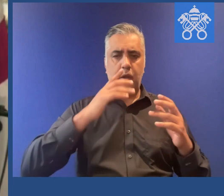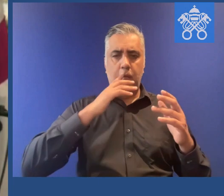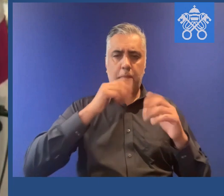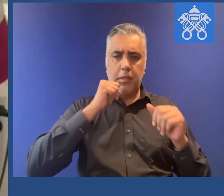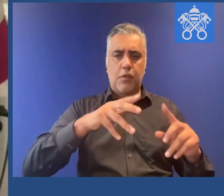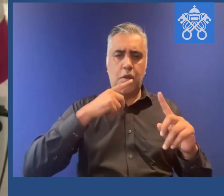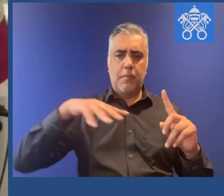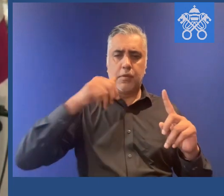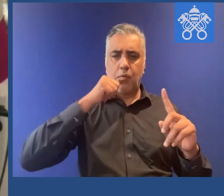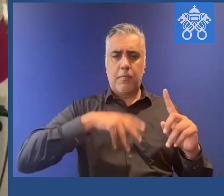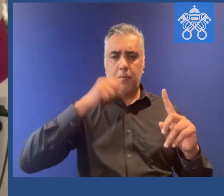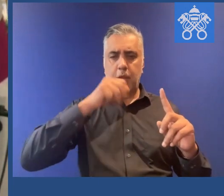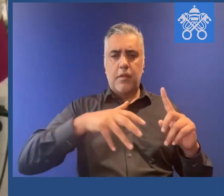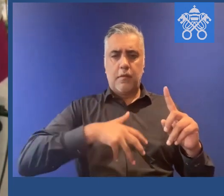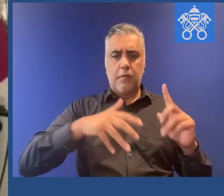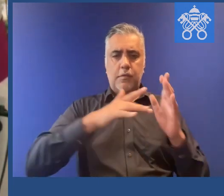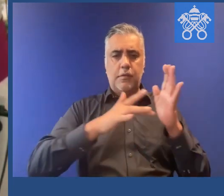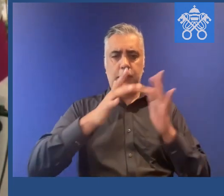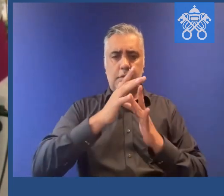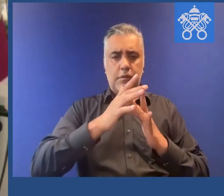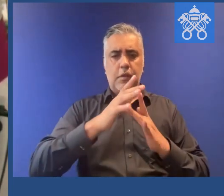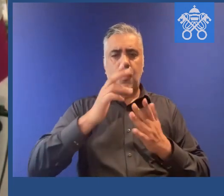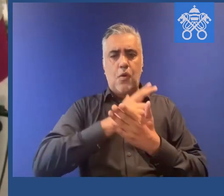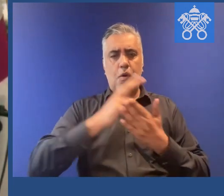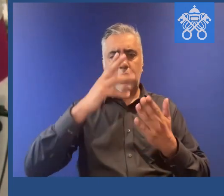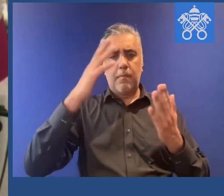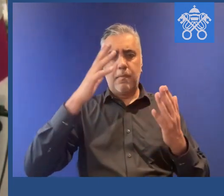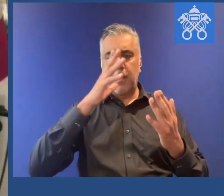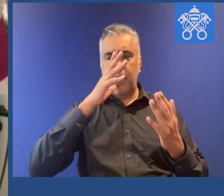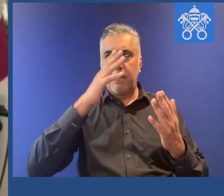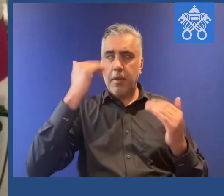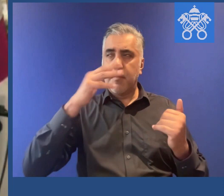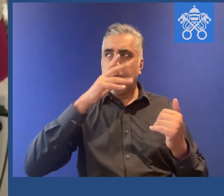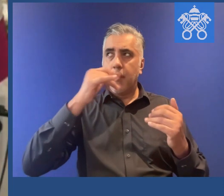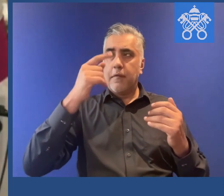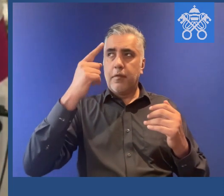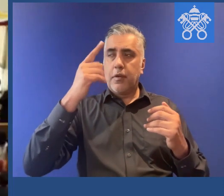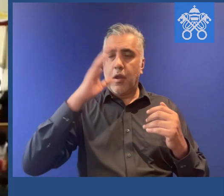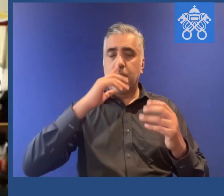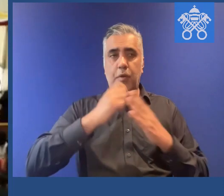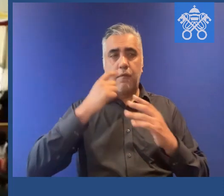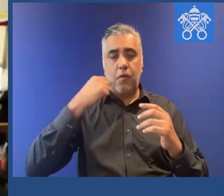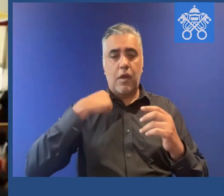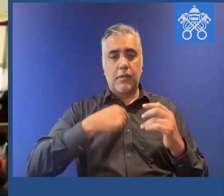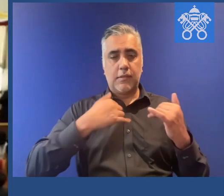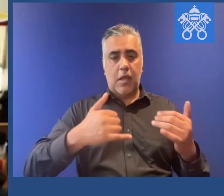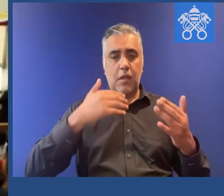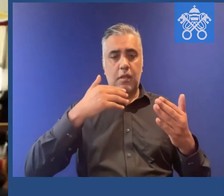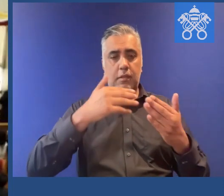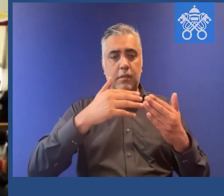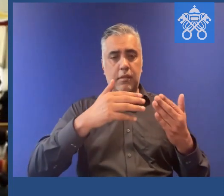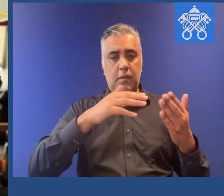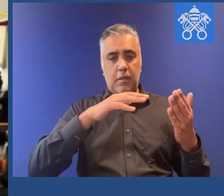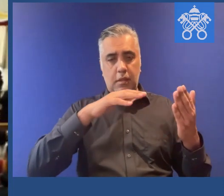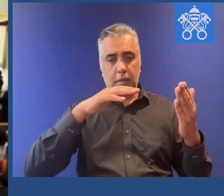tui mulieribus, et benedictus fructus ventris tui, Iesus. Santa Maria, Mater Dei, ora pro nobis